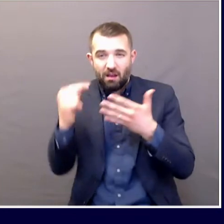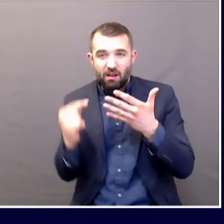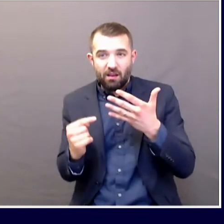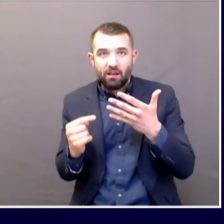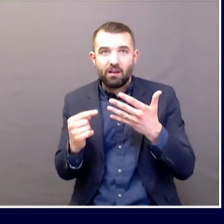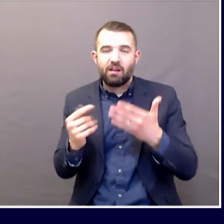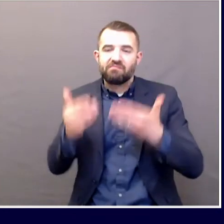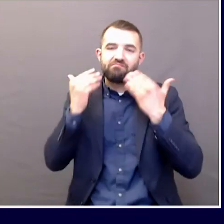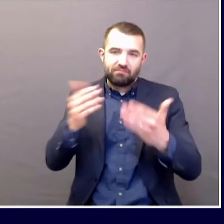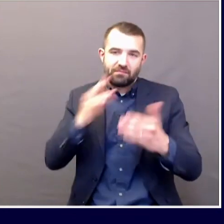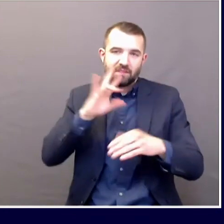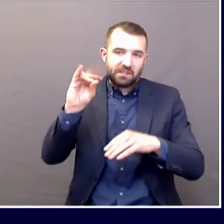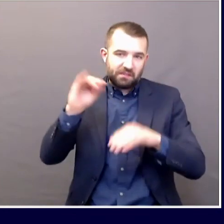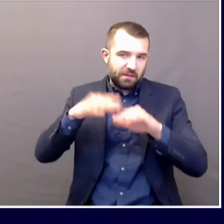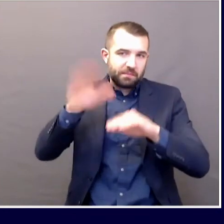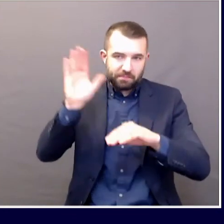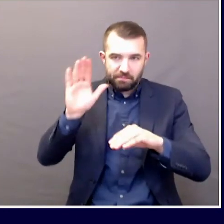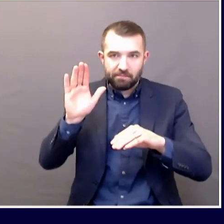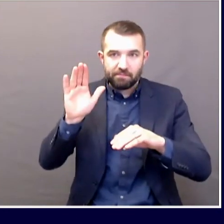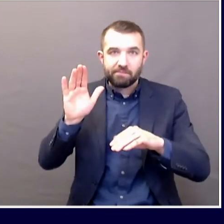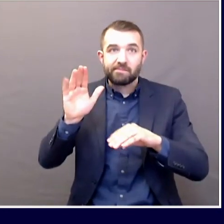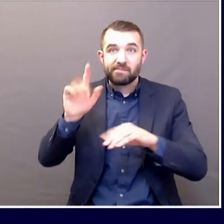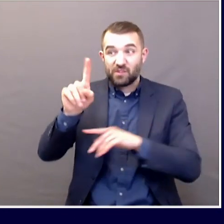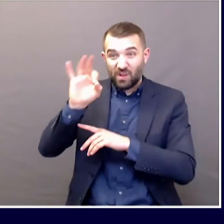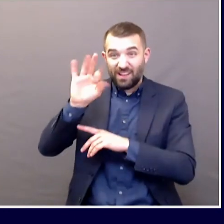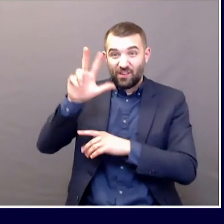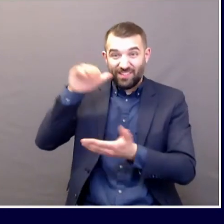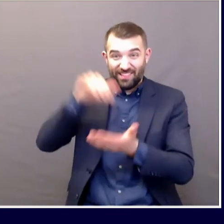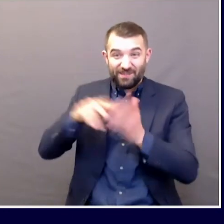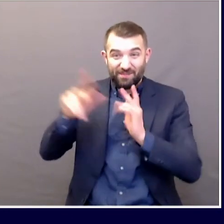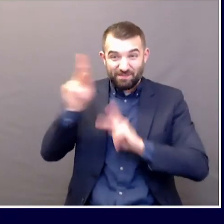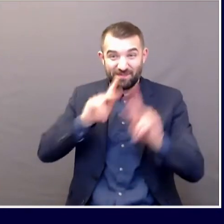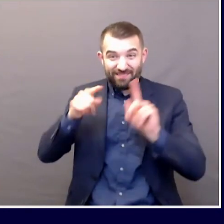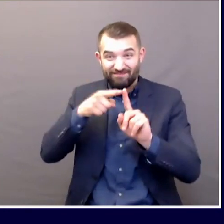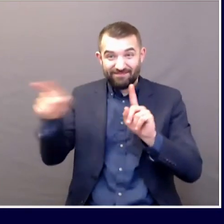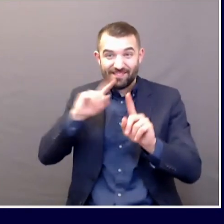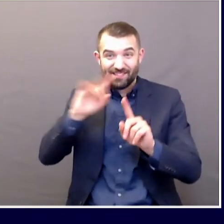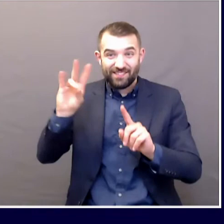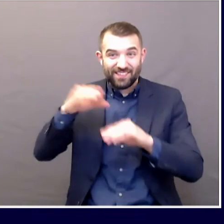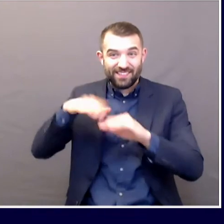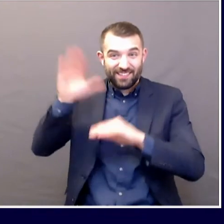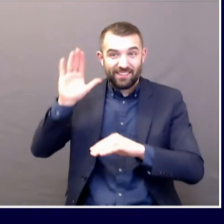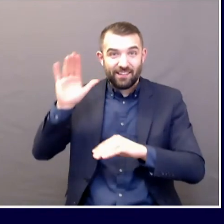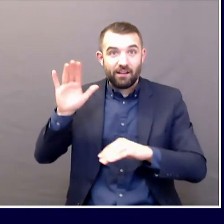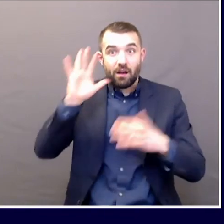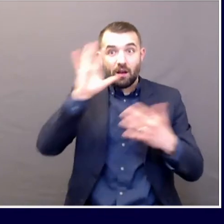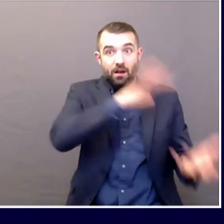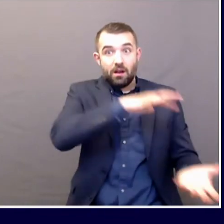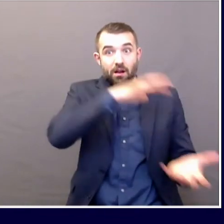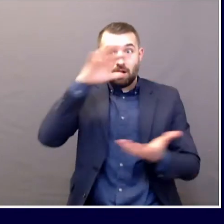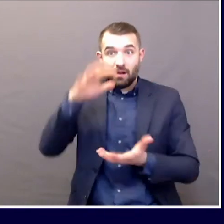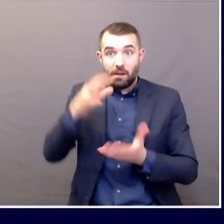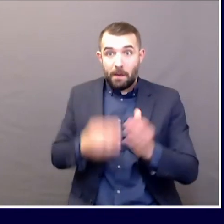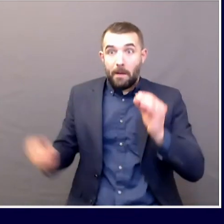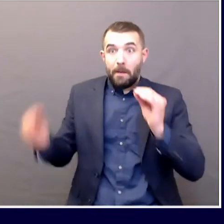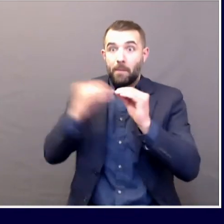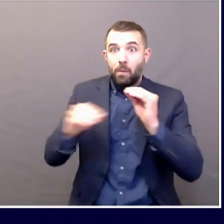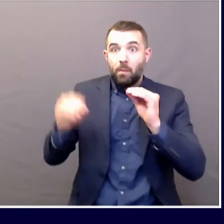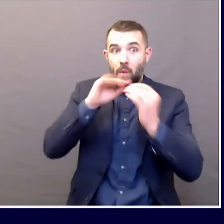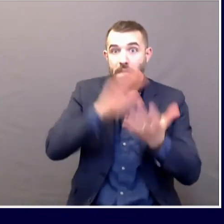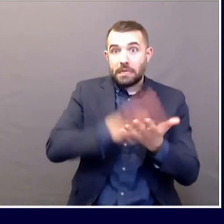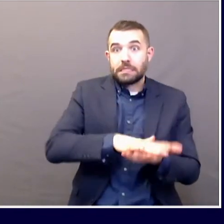broadly. But as we've discussed, Amy, as the vaccine supply has been increasing and the stability of that supply is increasing, we